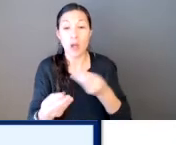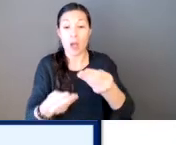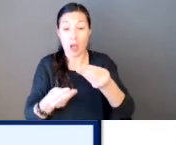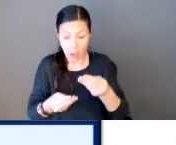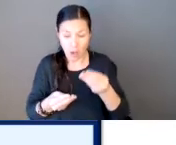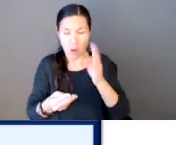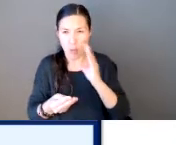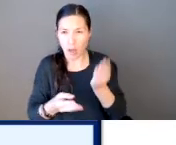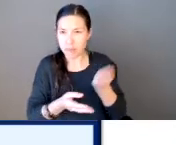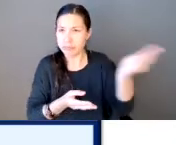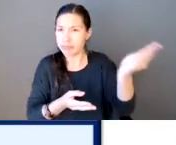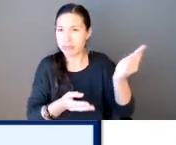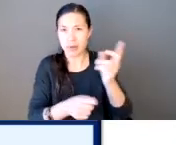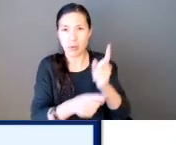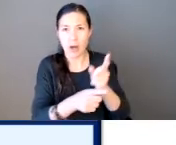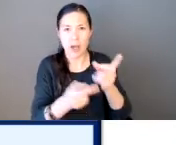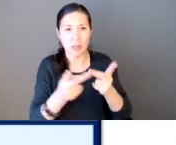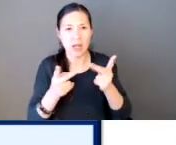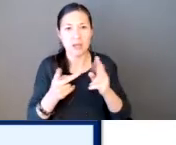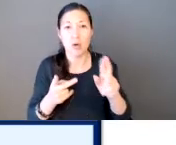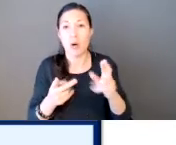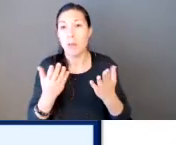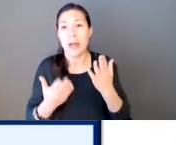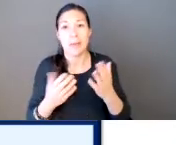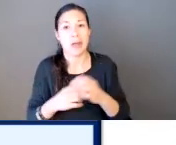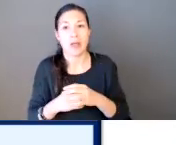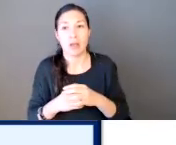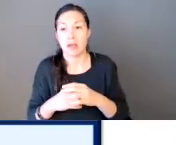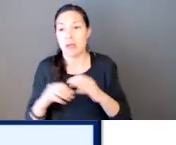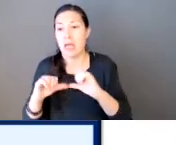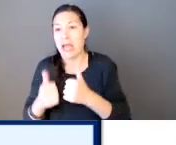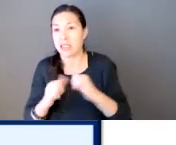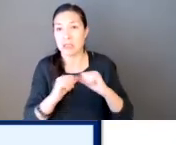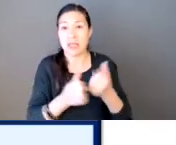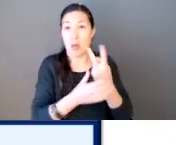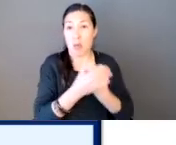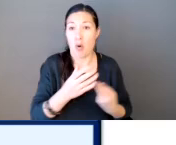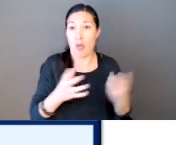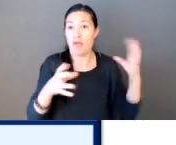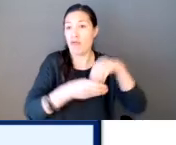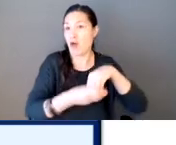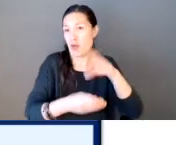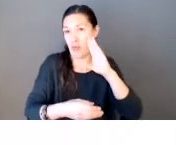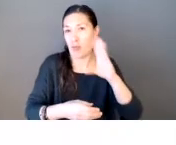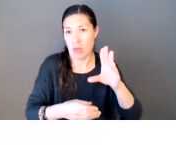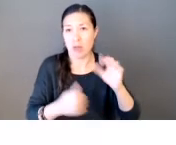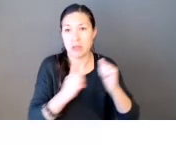or maybe it's dual jurisdiction where both protective and another state agency is involved.